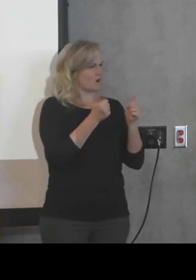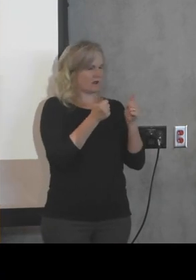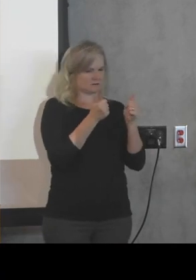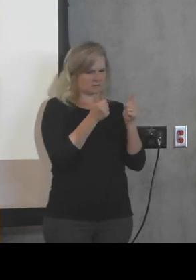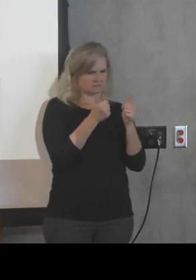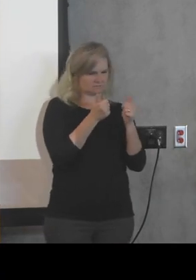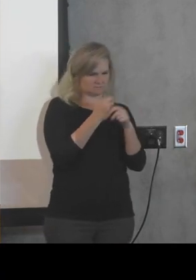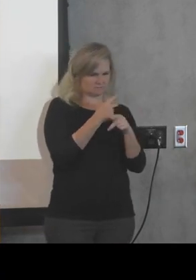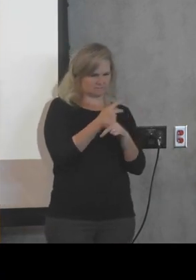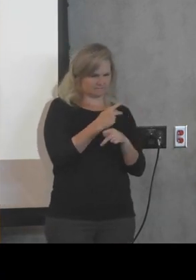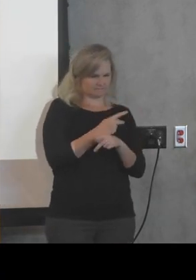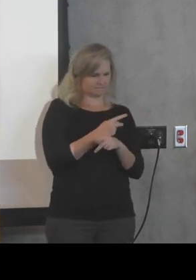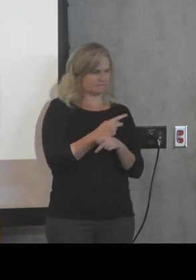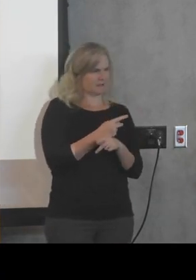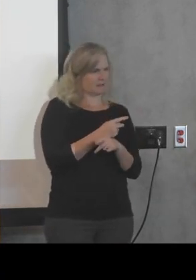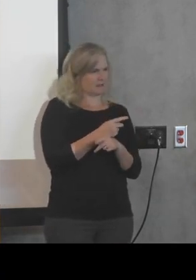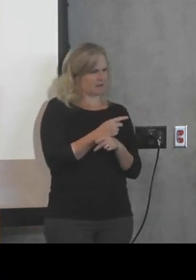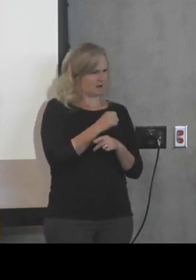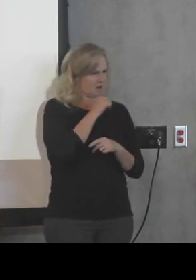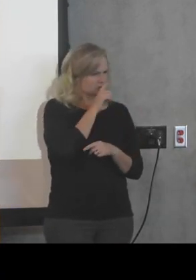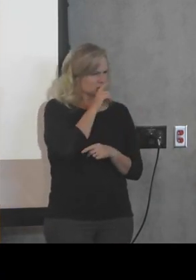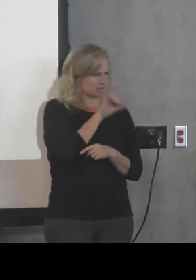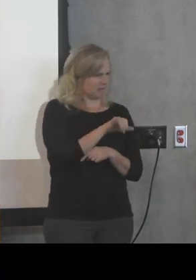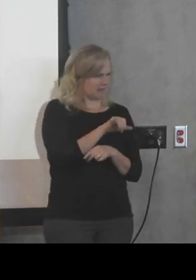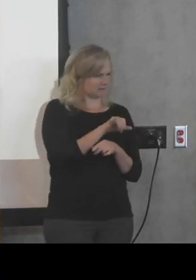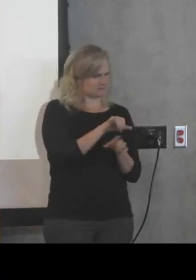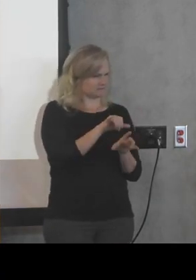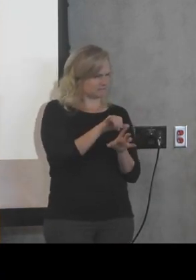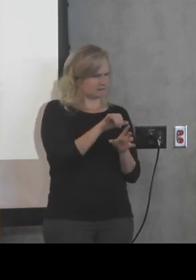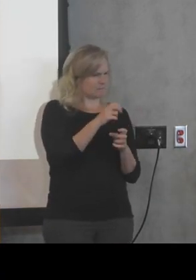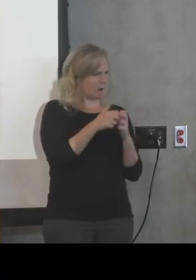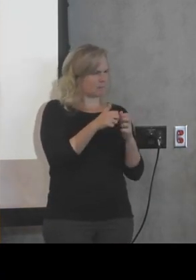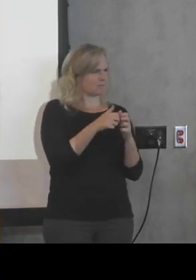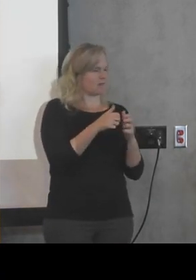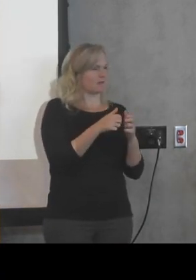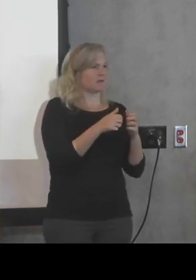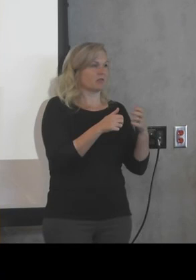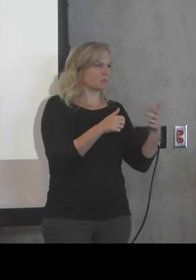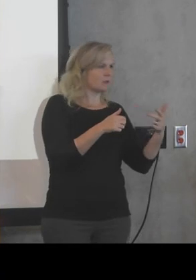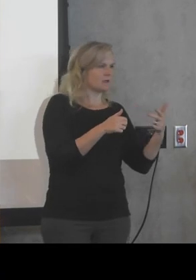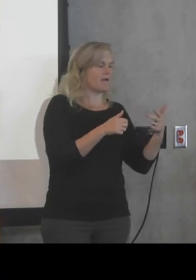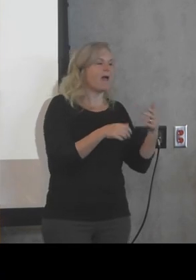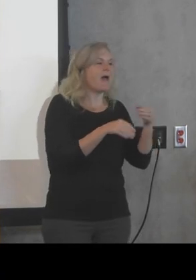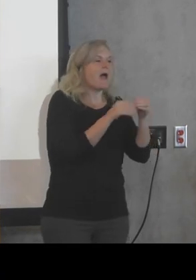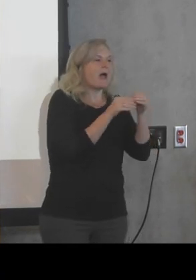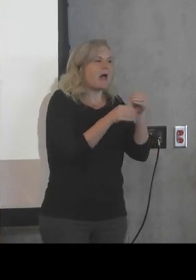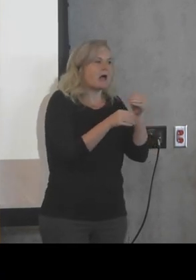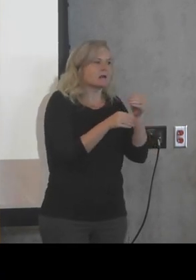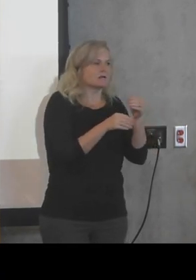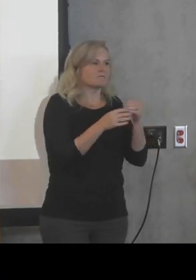ask them for a few more in that category and see what they're able to generate for you.